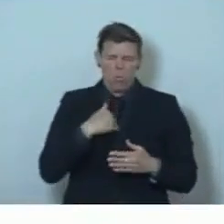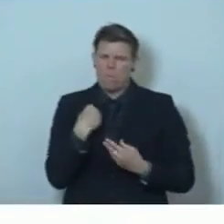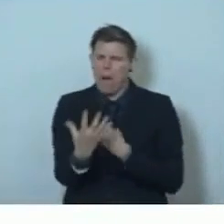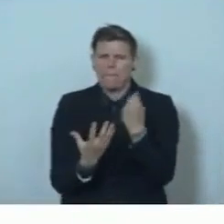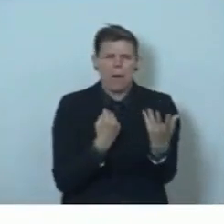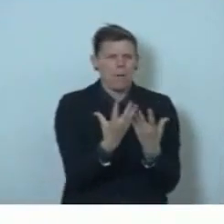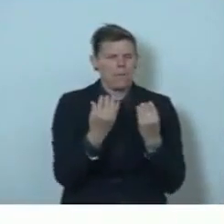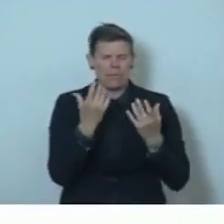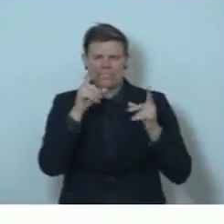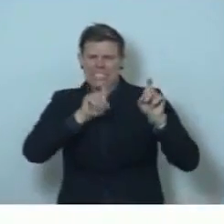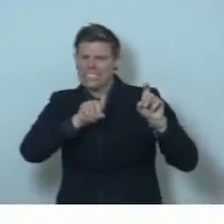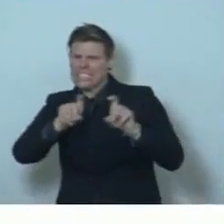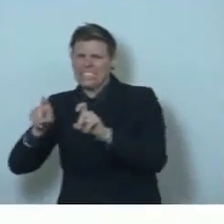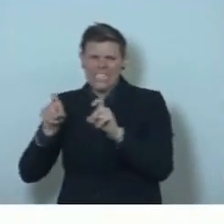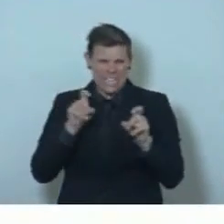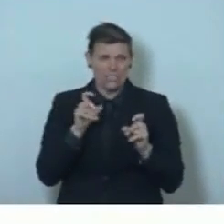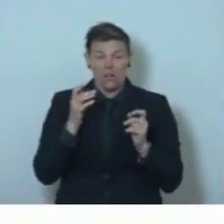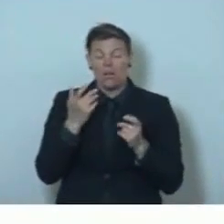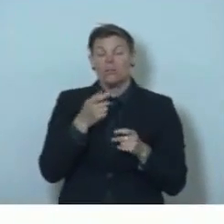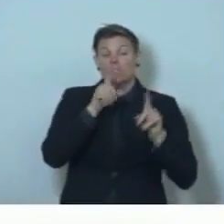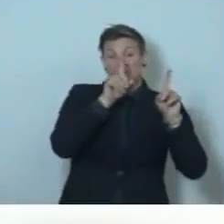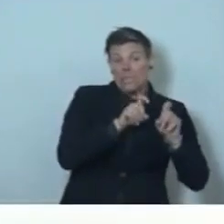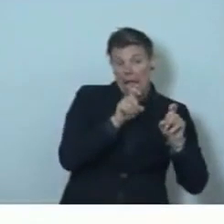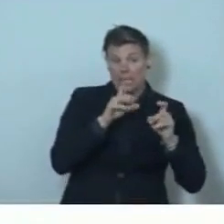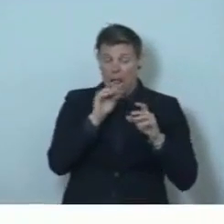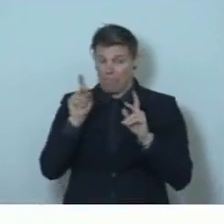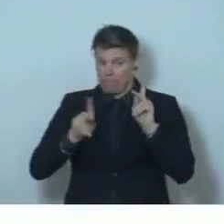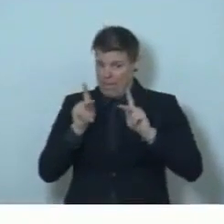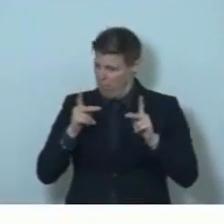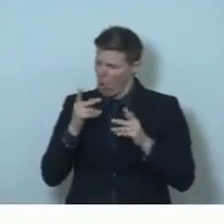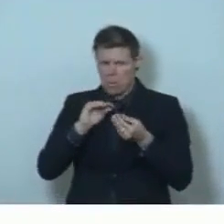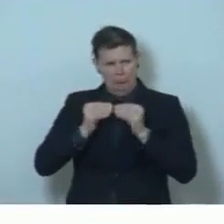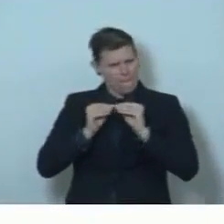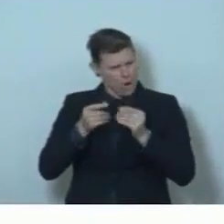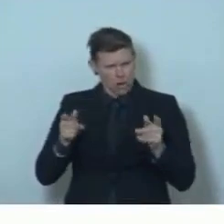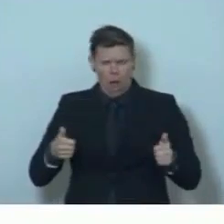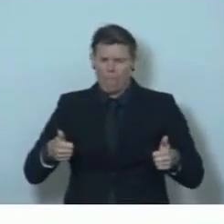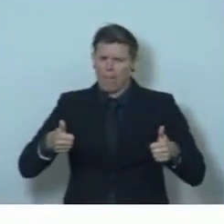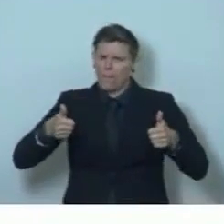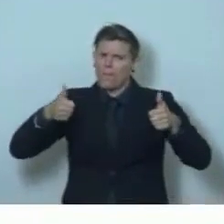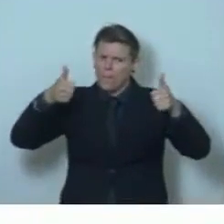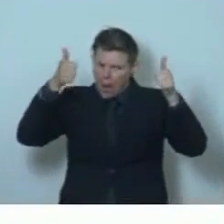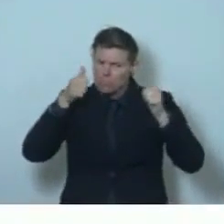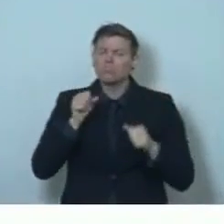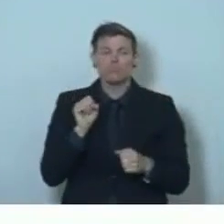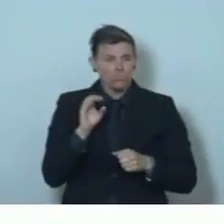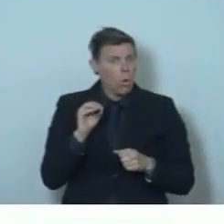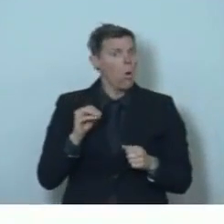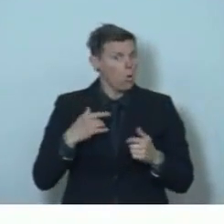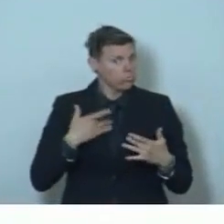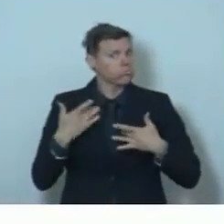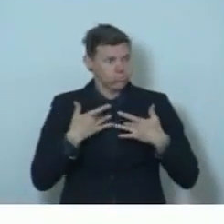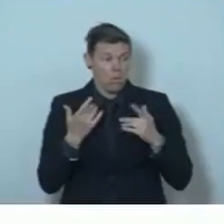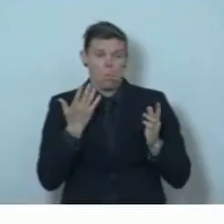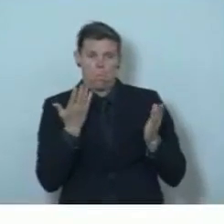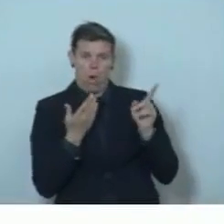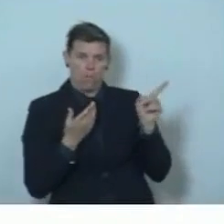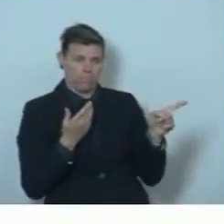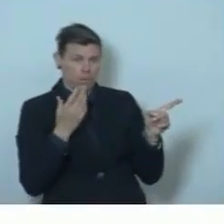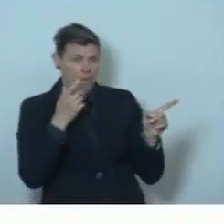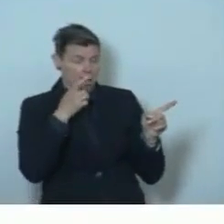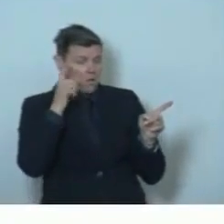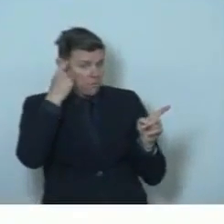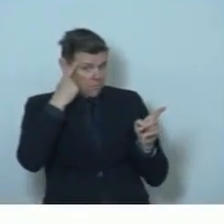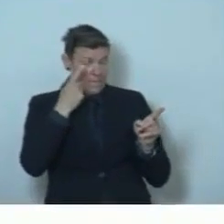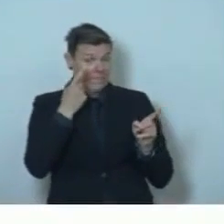population that we've tested, but we're continuing to push that upward for the reasons the governor mentioned, because we can identify people, we can quarantine